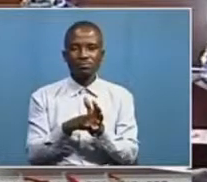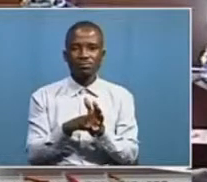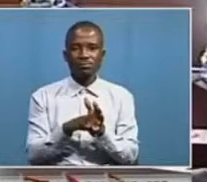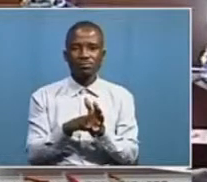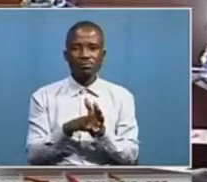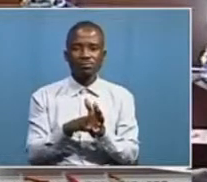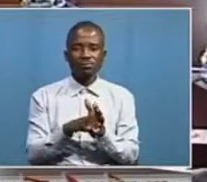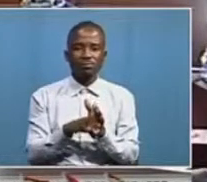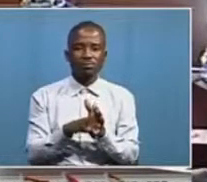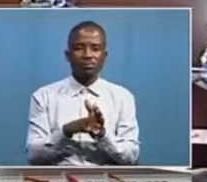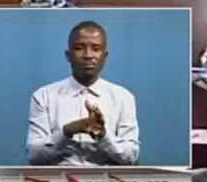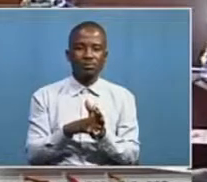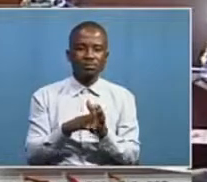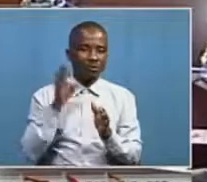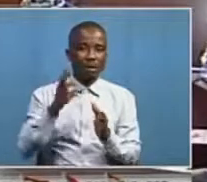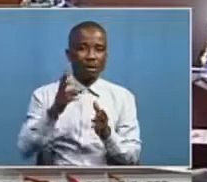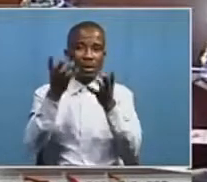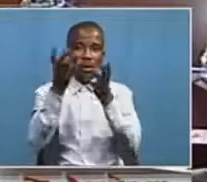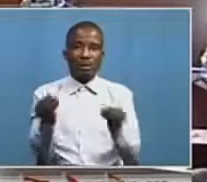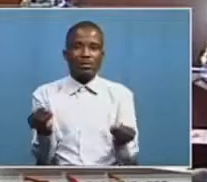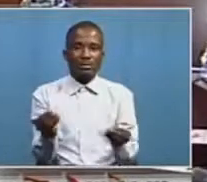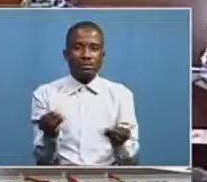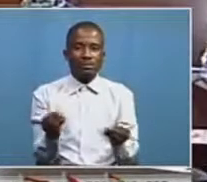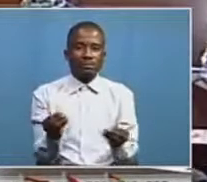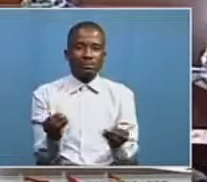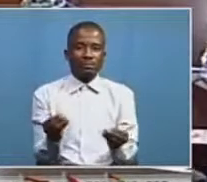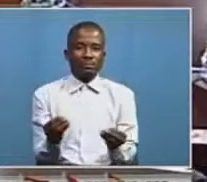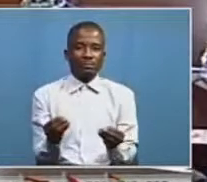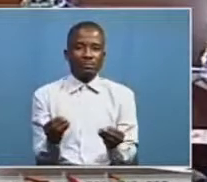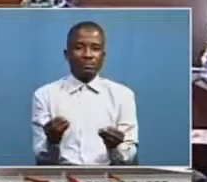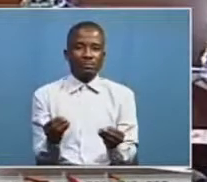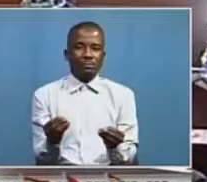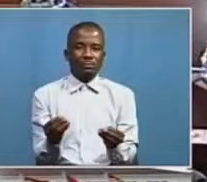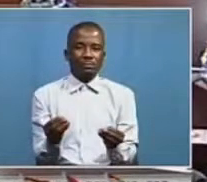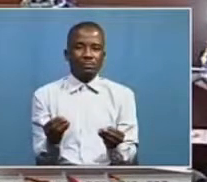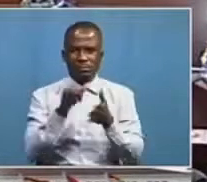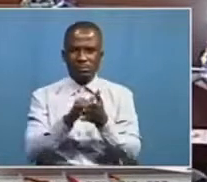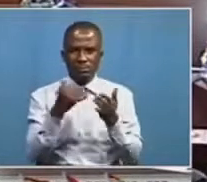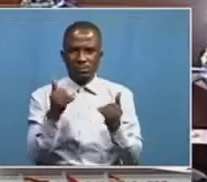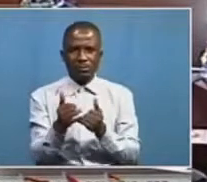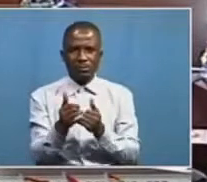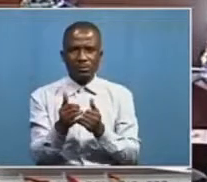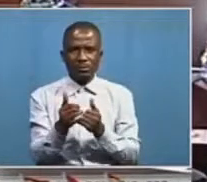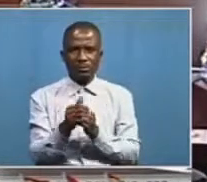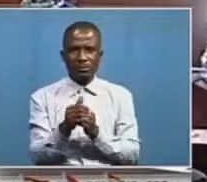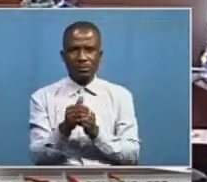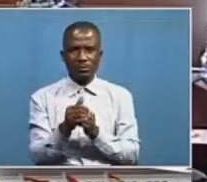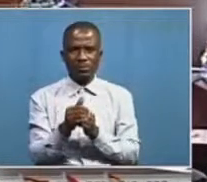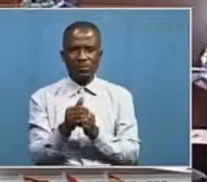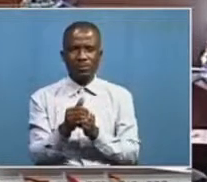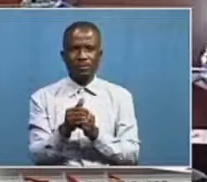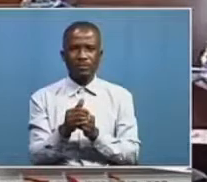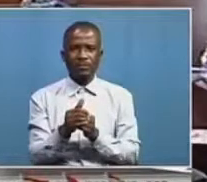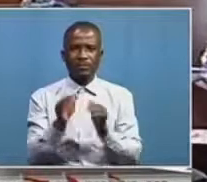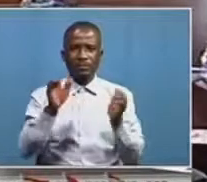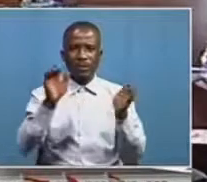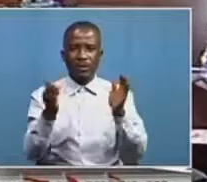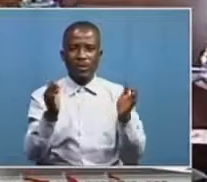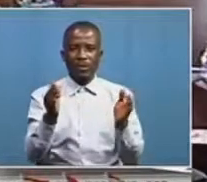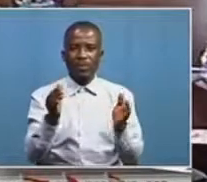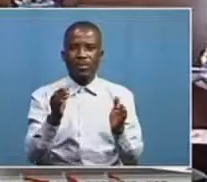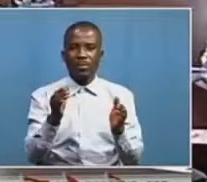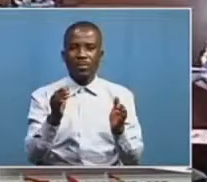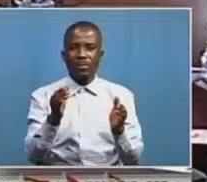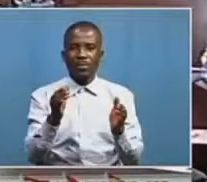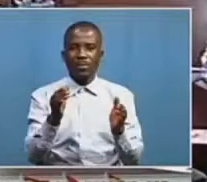the resolution of issue 4 with two admonitions. The first is that JSC, in the case of Akufo-Addo Hernandez